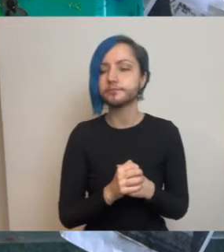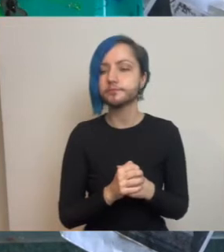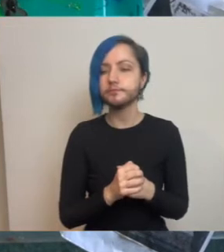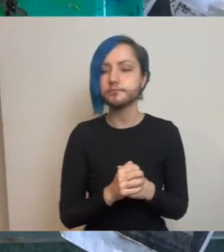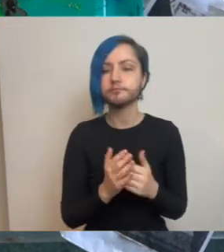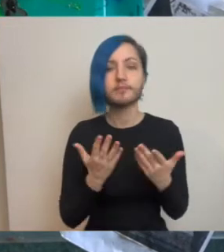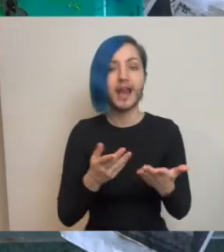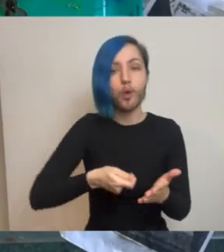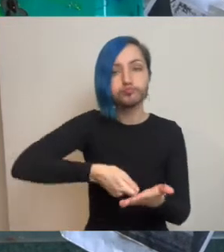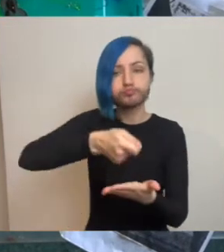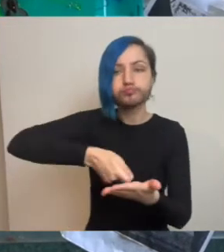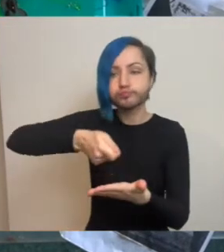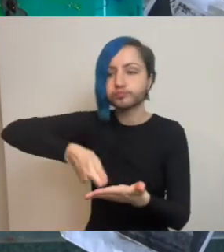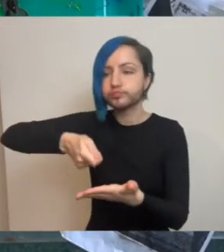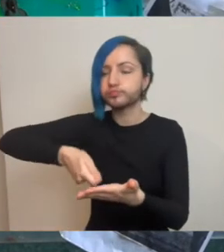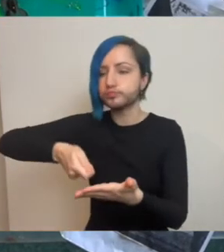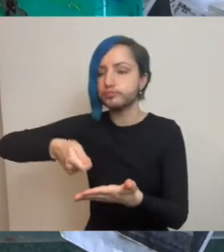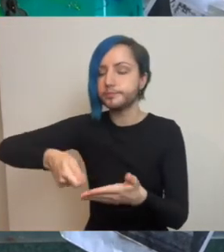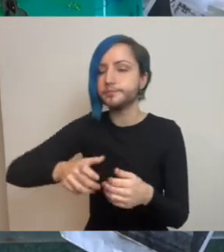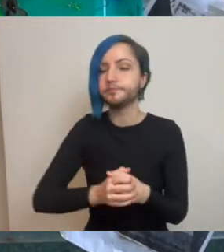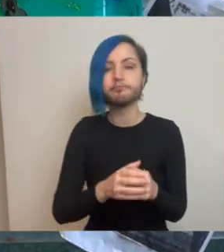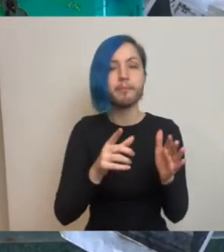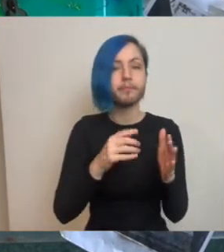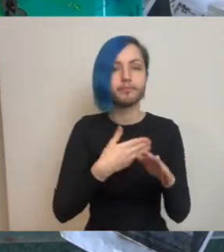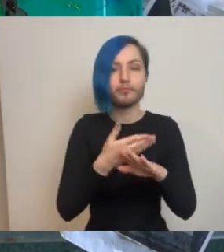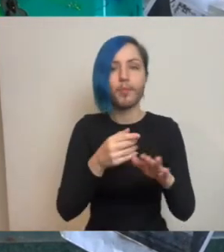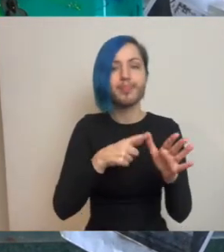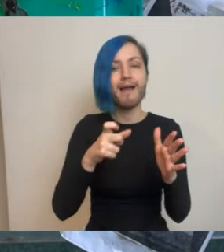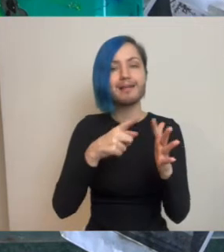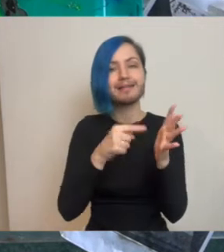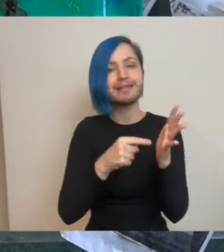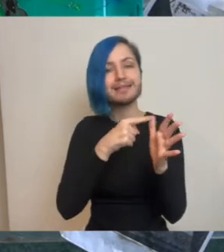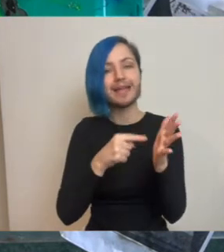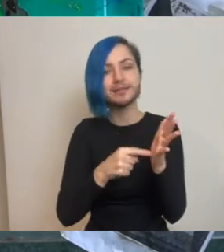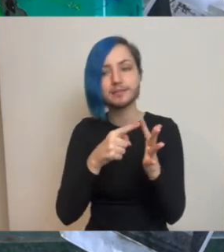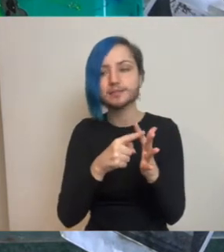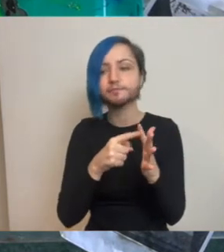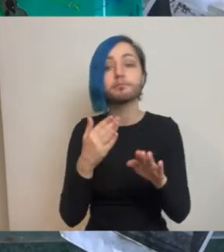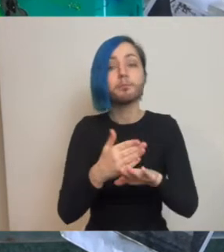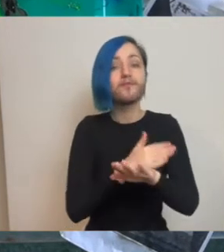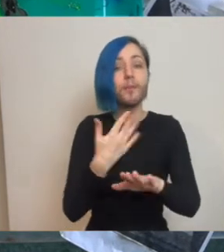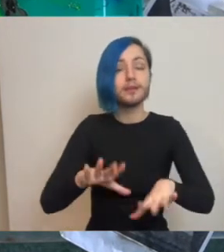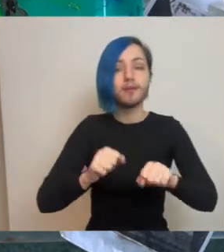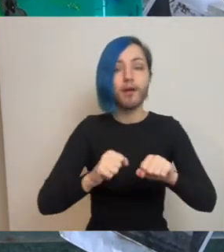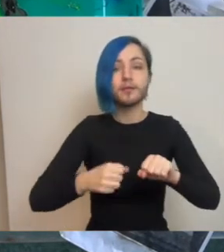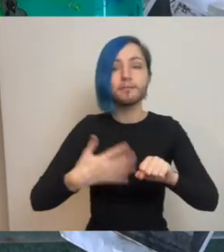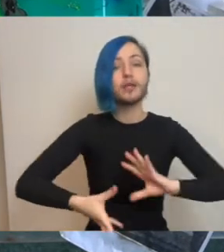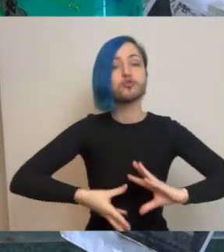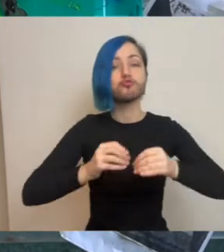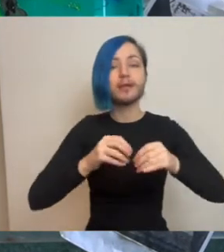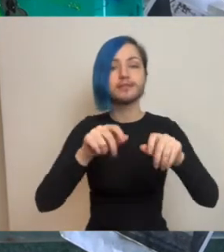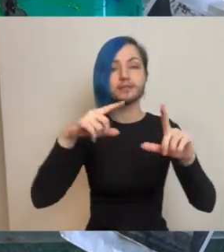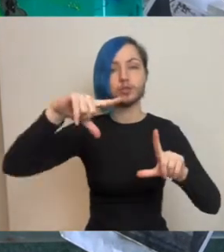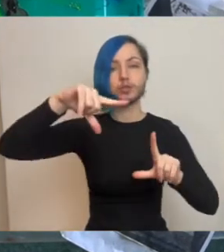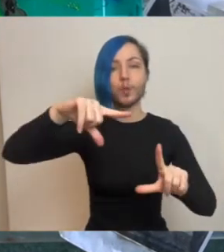And then I'm just going to place it on my acetate. Before beginning, I made a square with masking